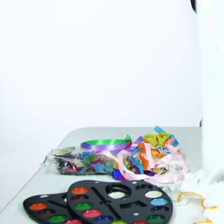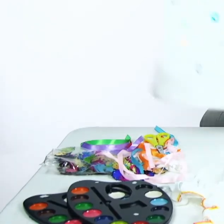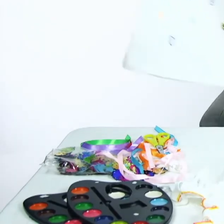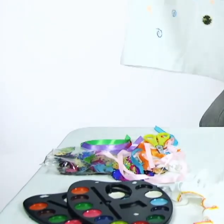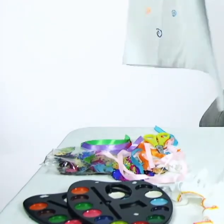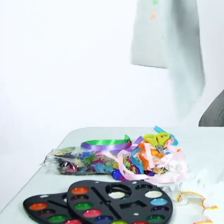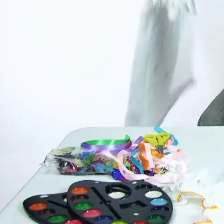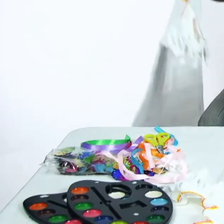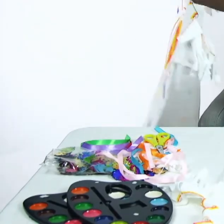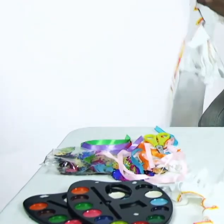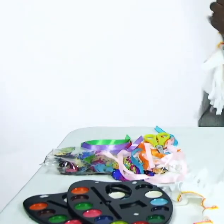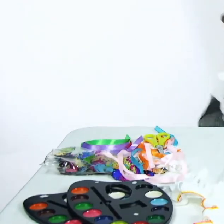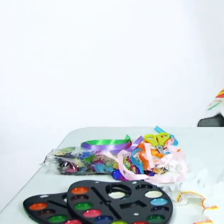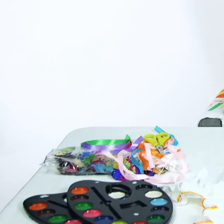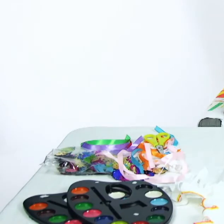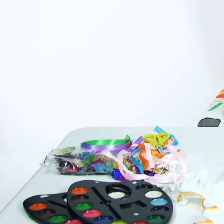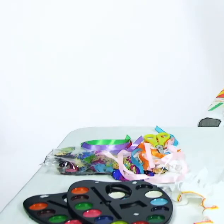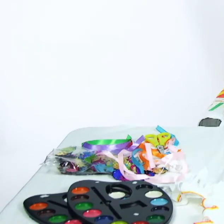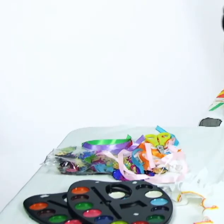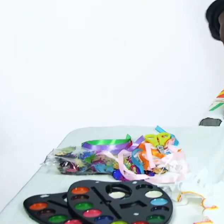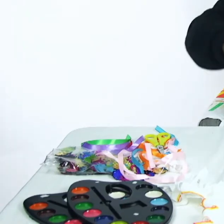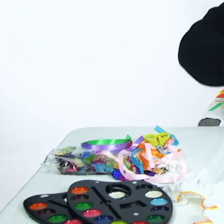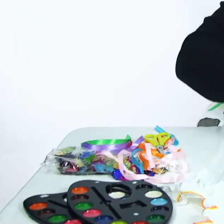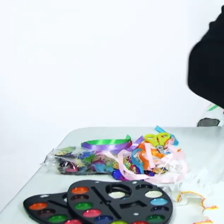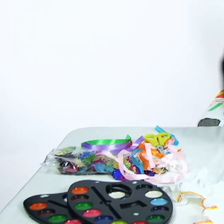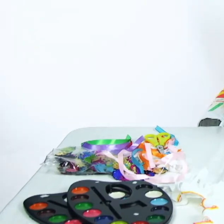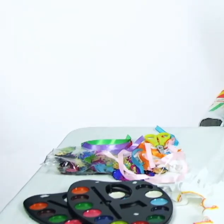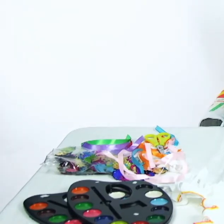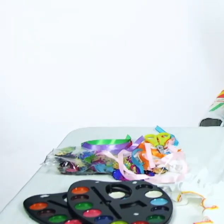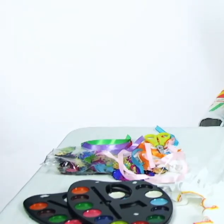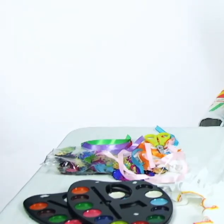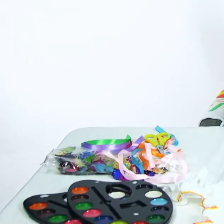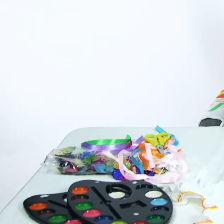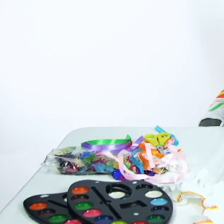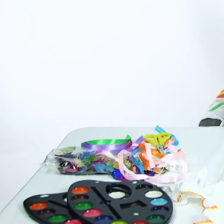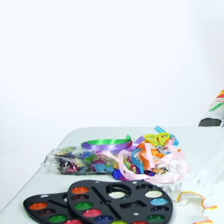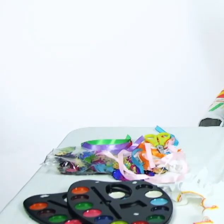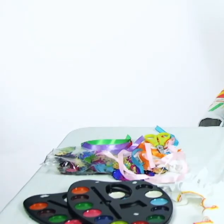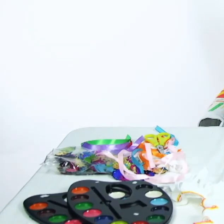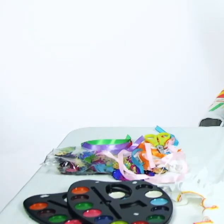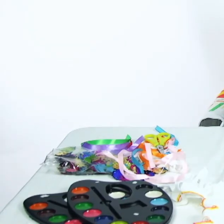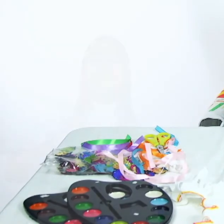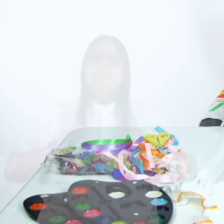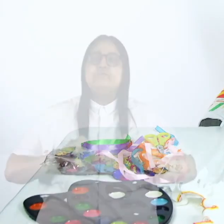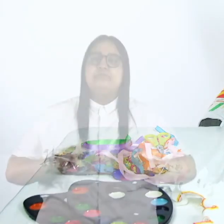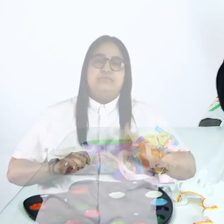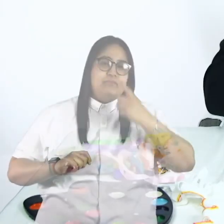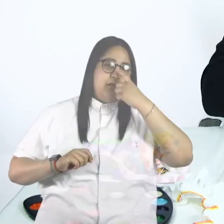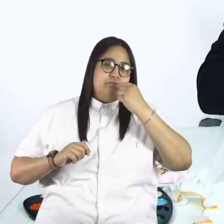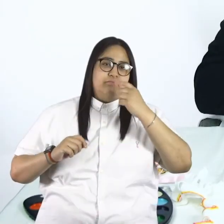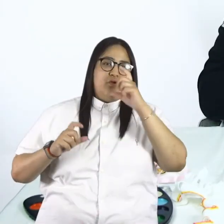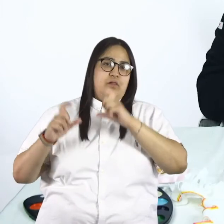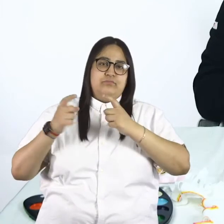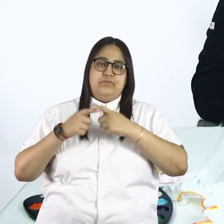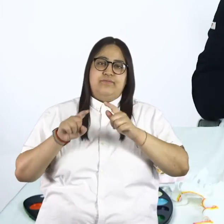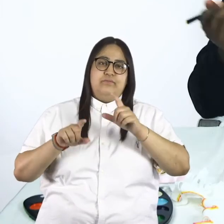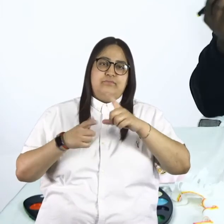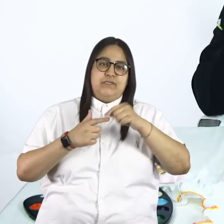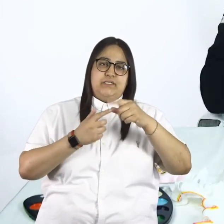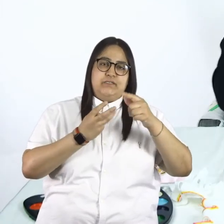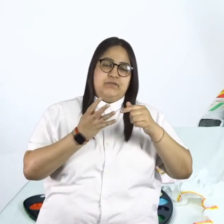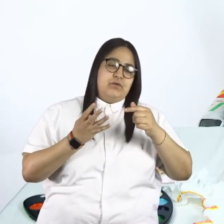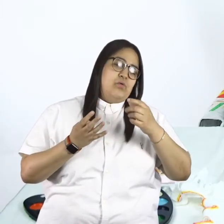guys how we got there. So again, random colors, or you can stick to maybe 1 color